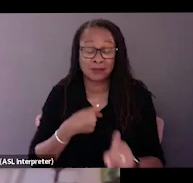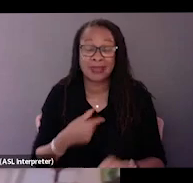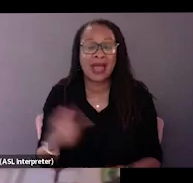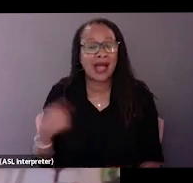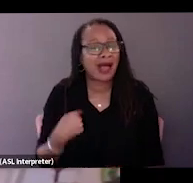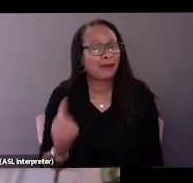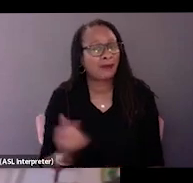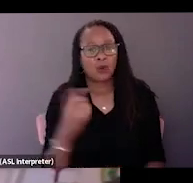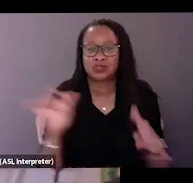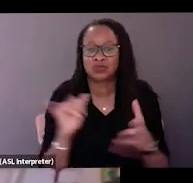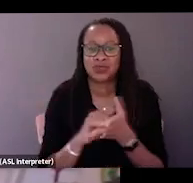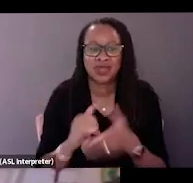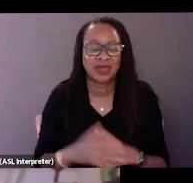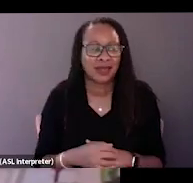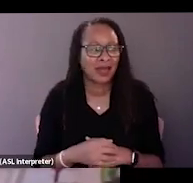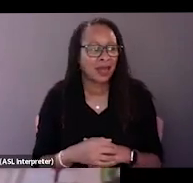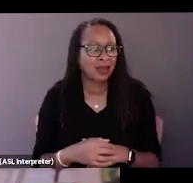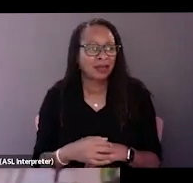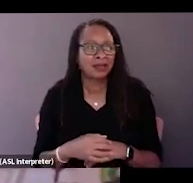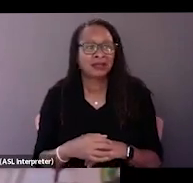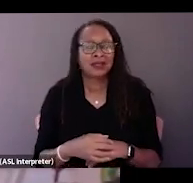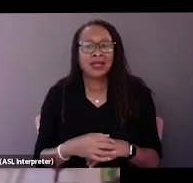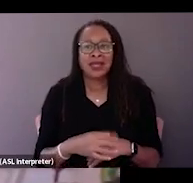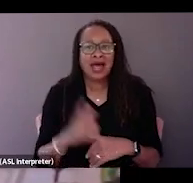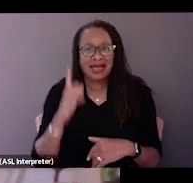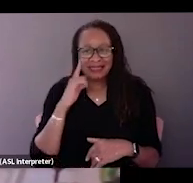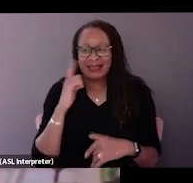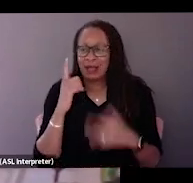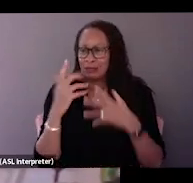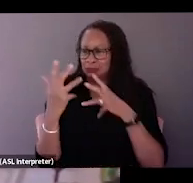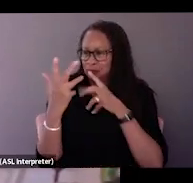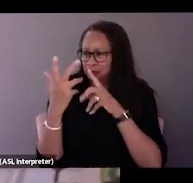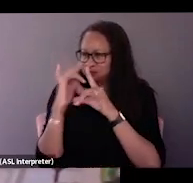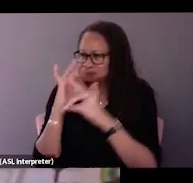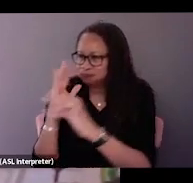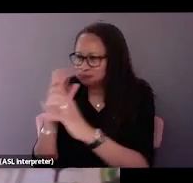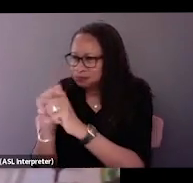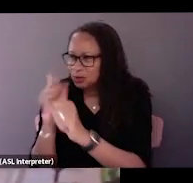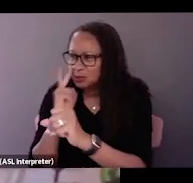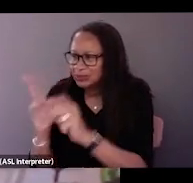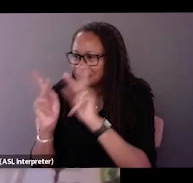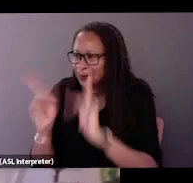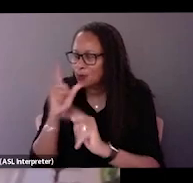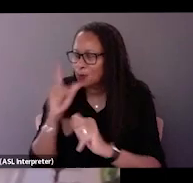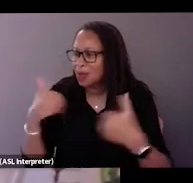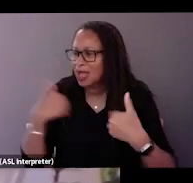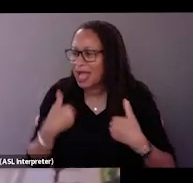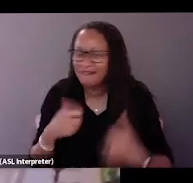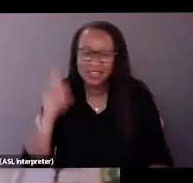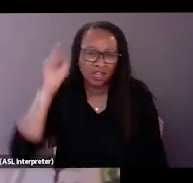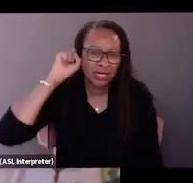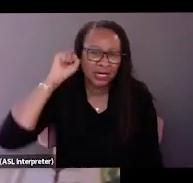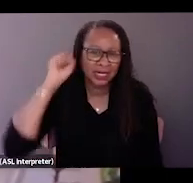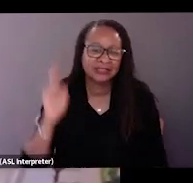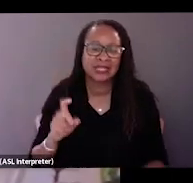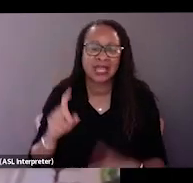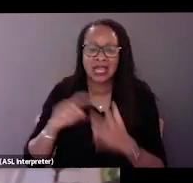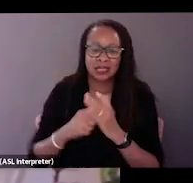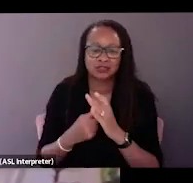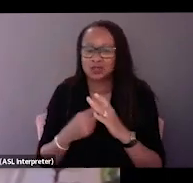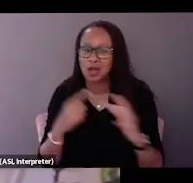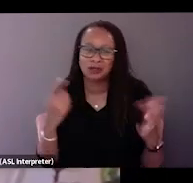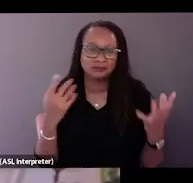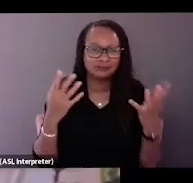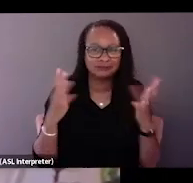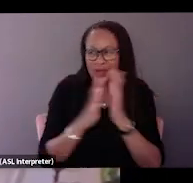people. I feel like I'm magnetically drawn to seeing people who have hearing aids on, and I start wondering about